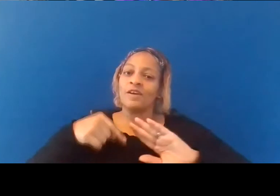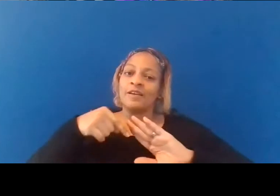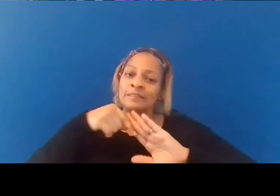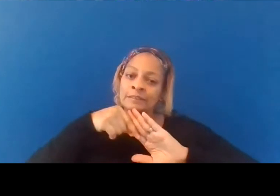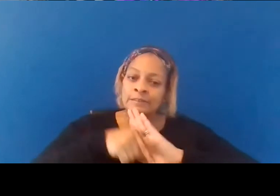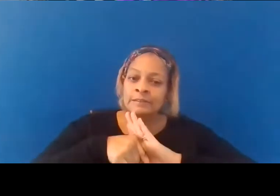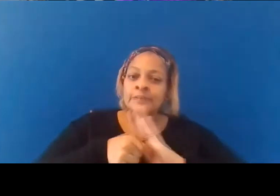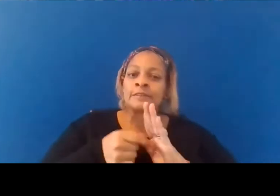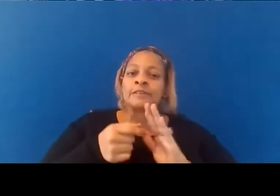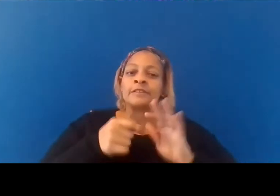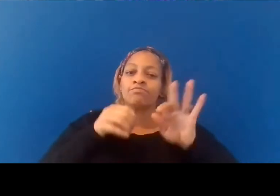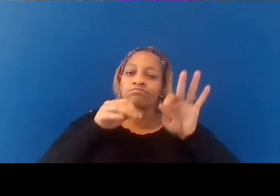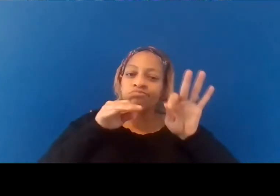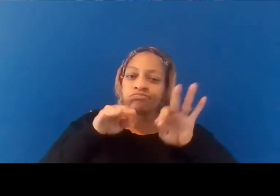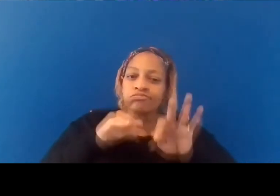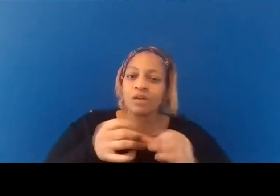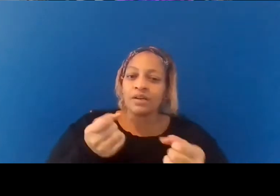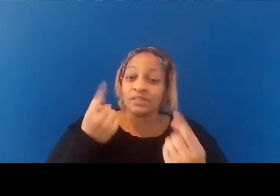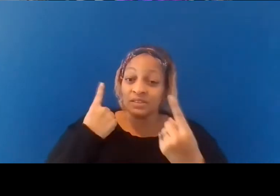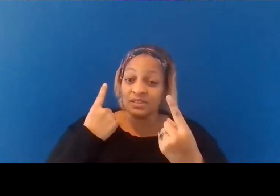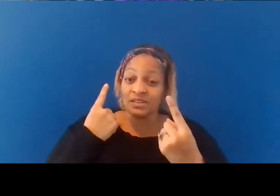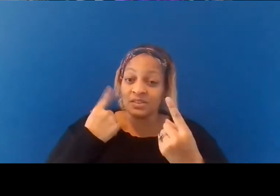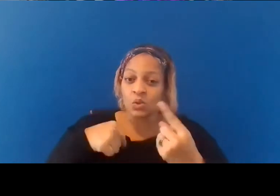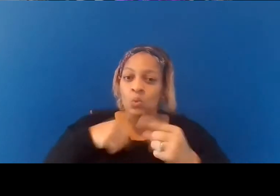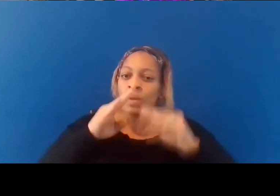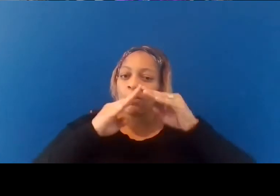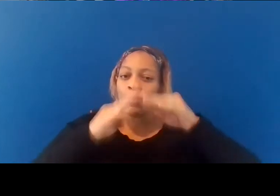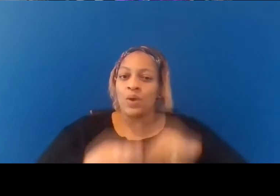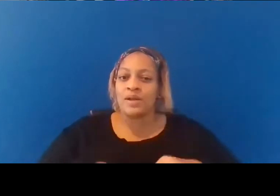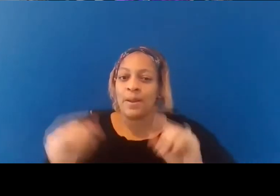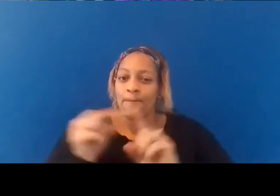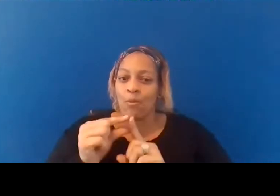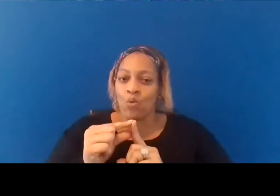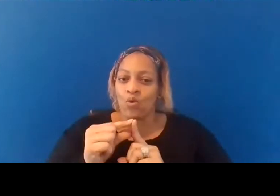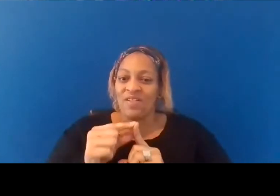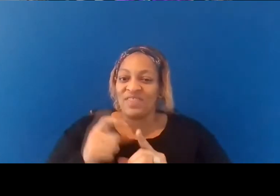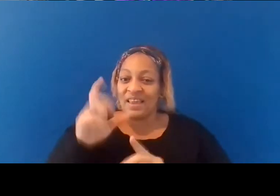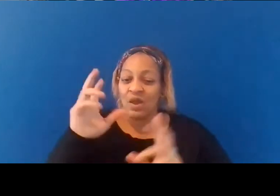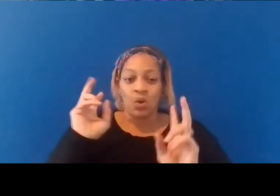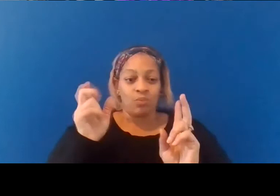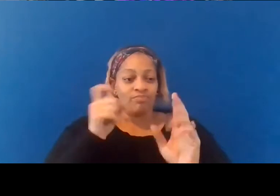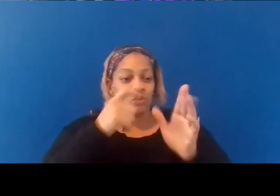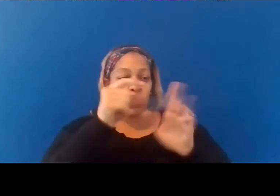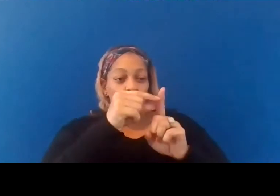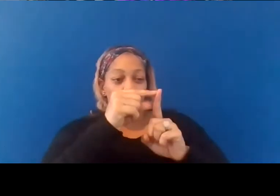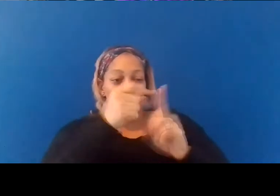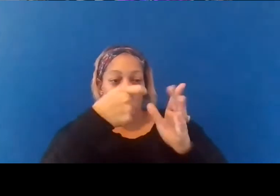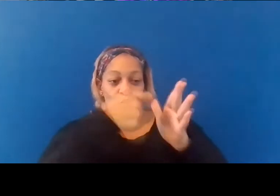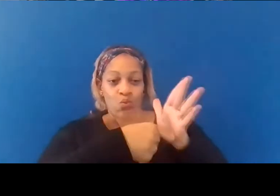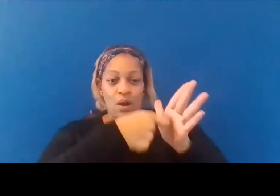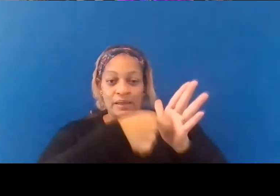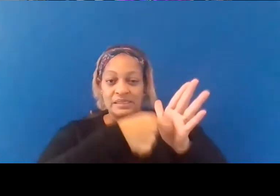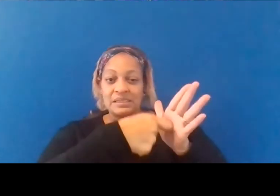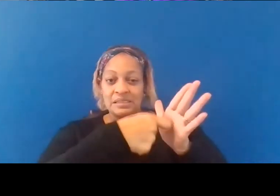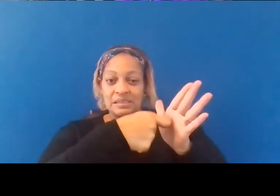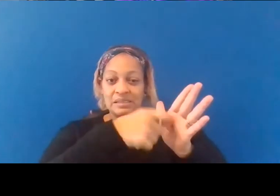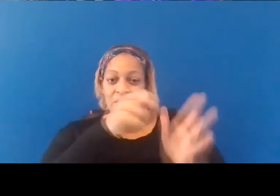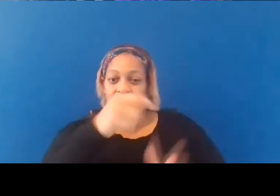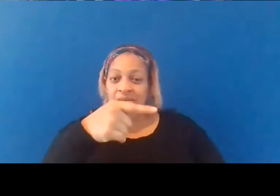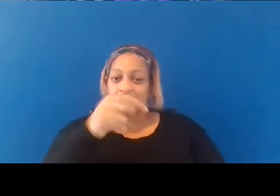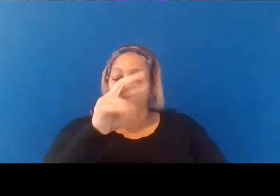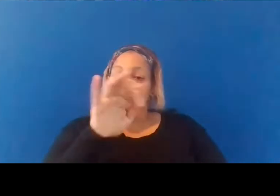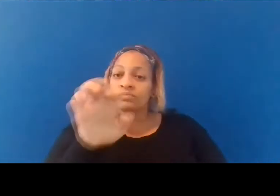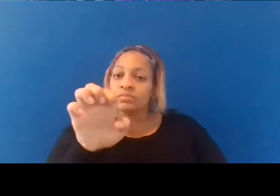So to appreciate, now we're going to break this down a little bit more, because you see that word, it says price, and it has it up there twice, right?